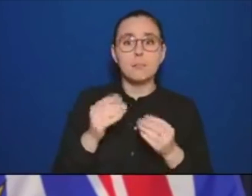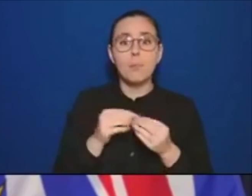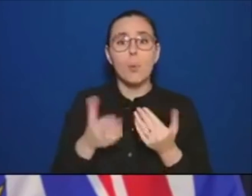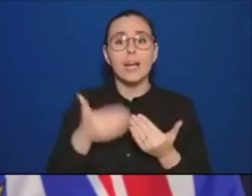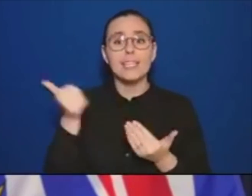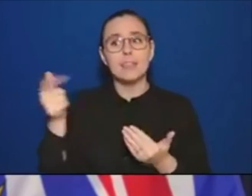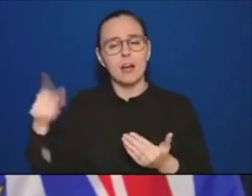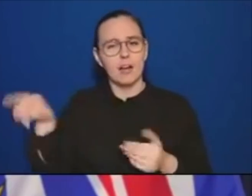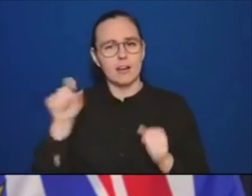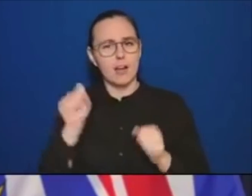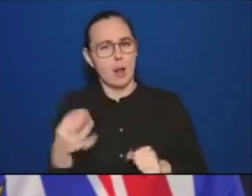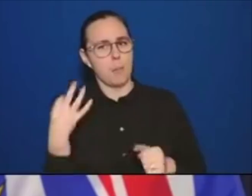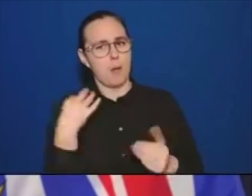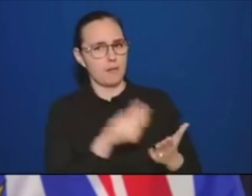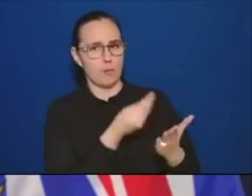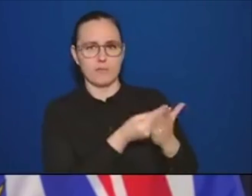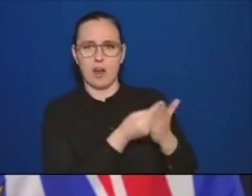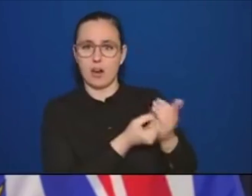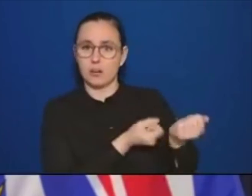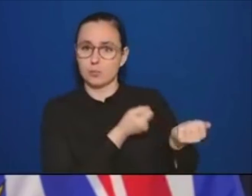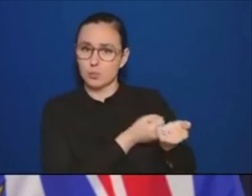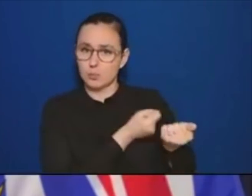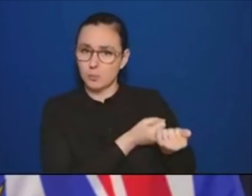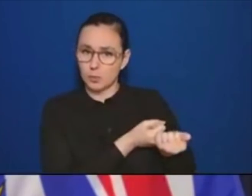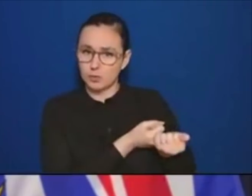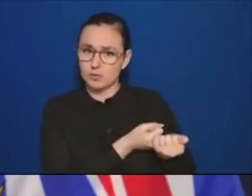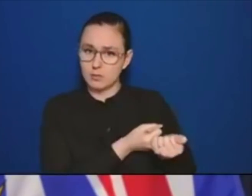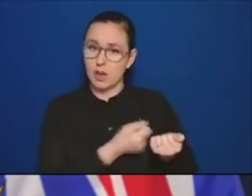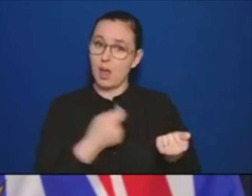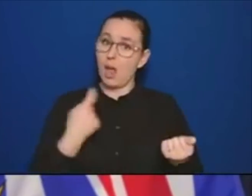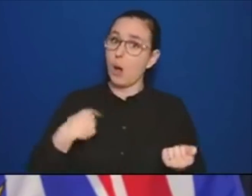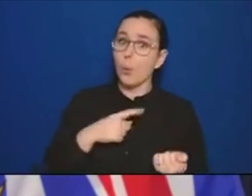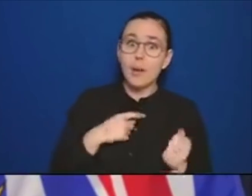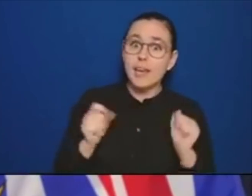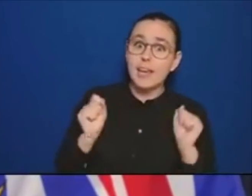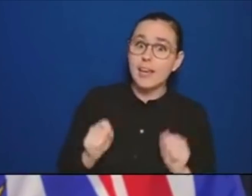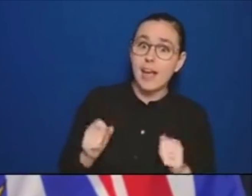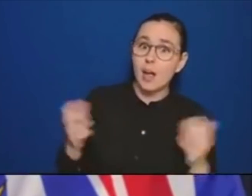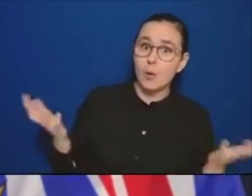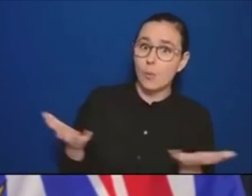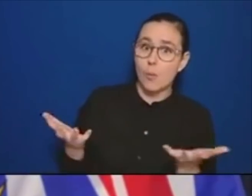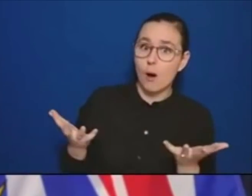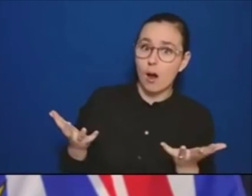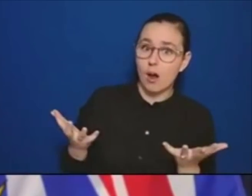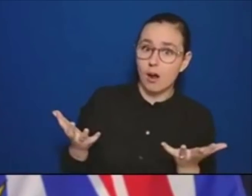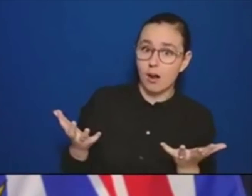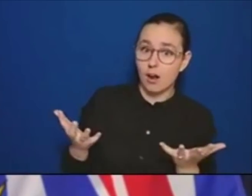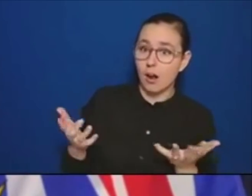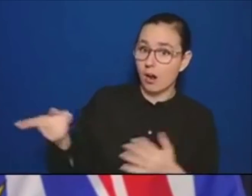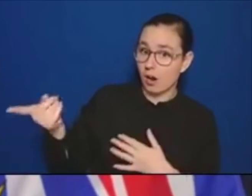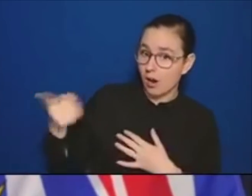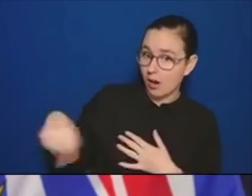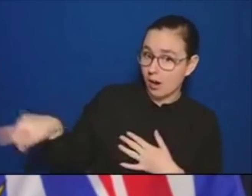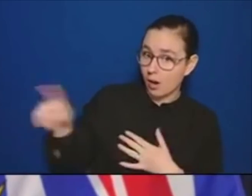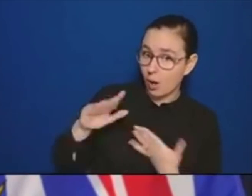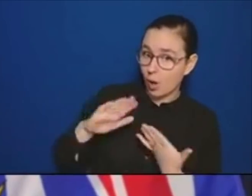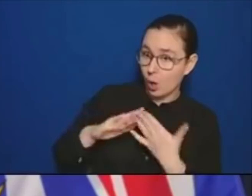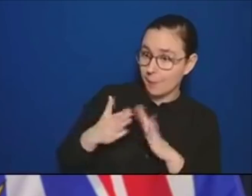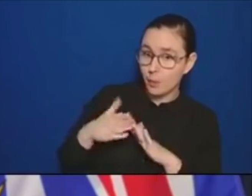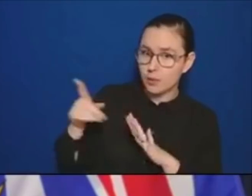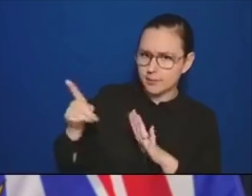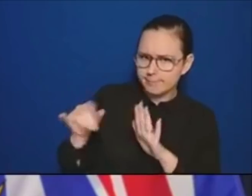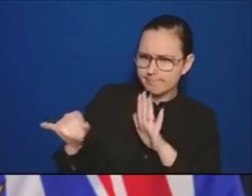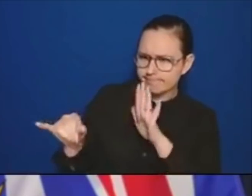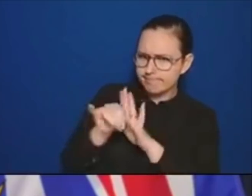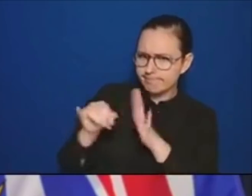the supports provided to First Nation communities are meeting the needs identified by the communities themselves.